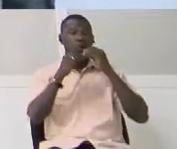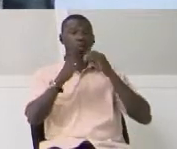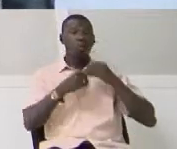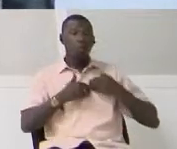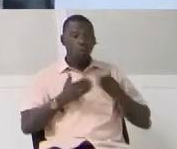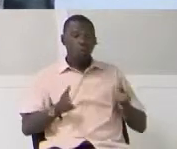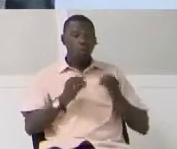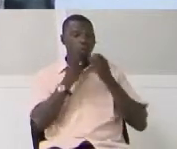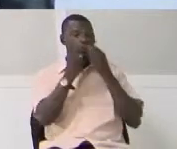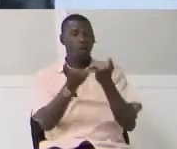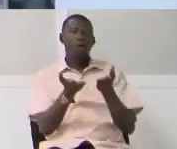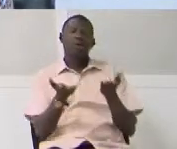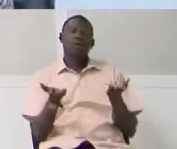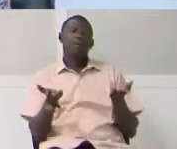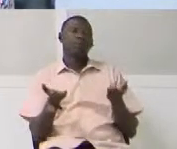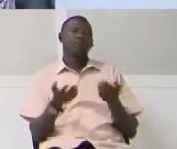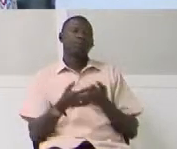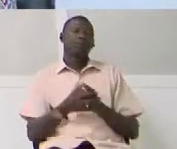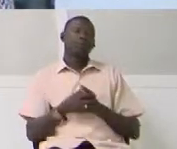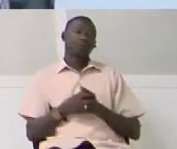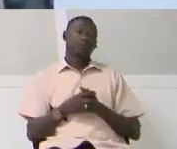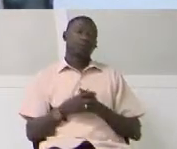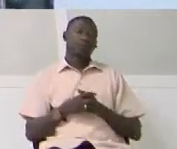for evidence,